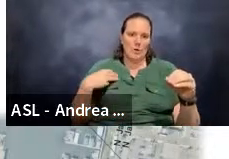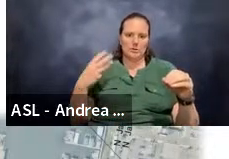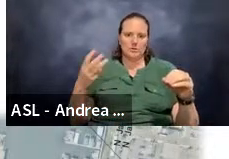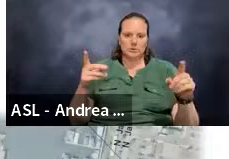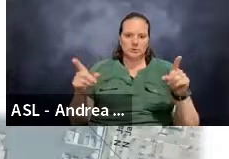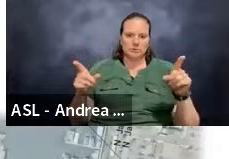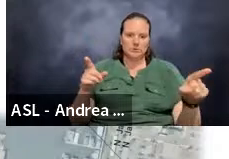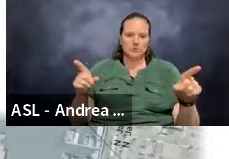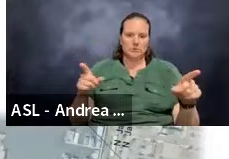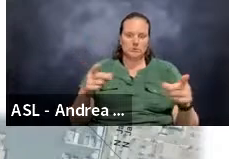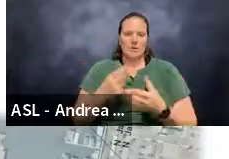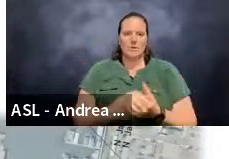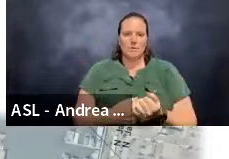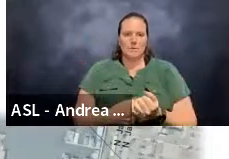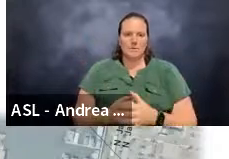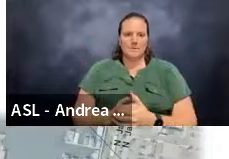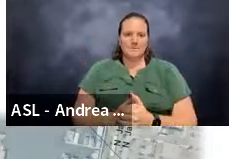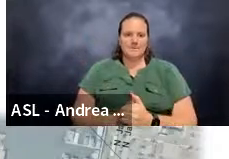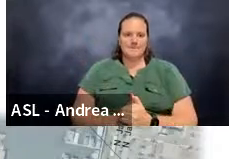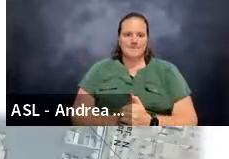Washington side.